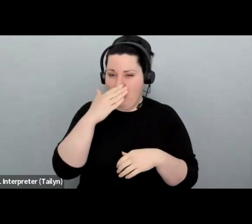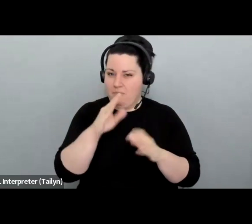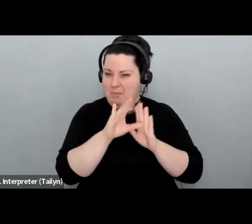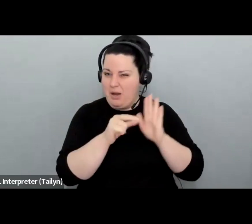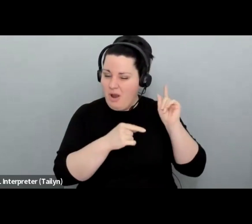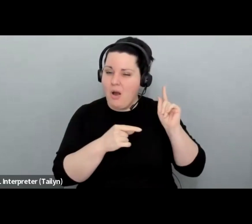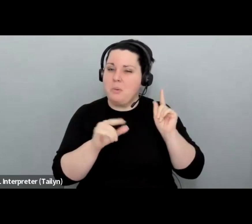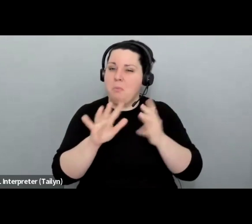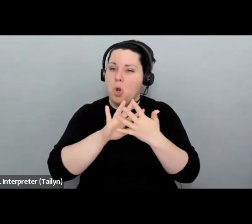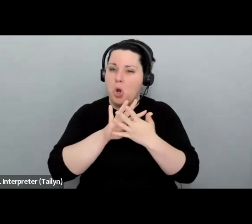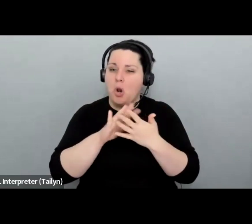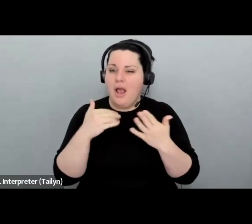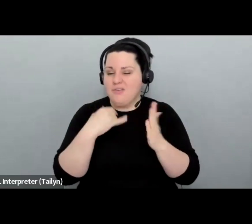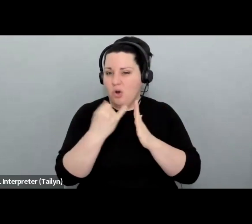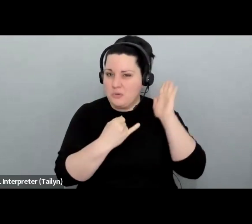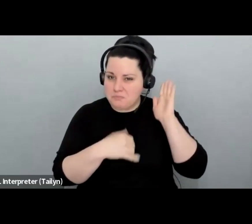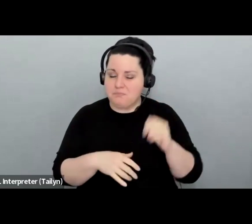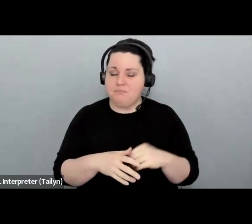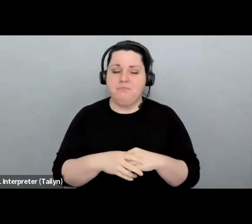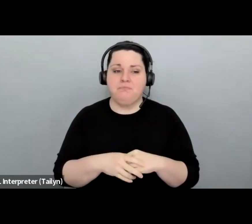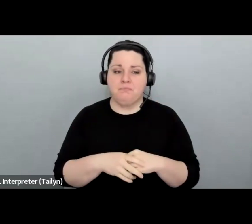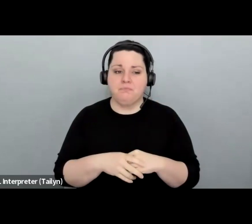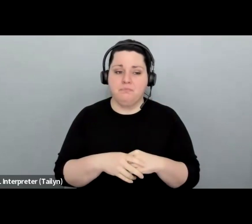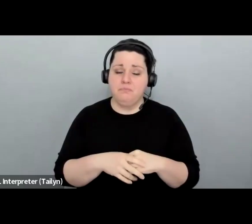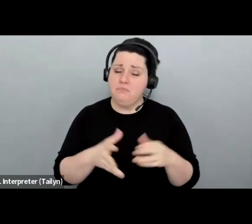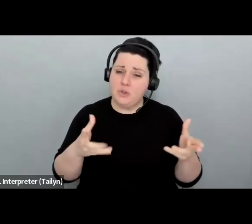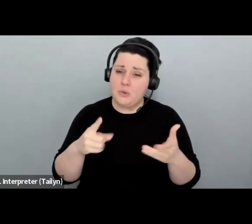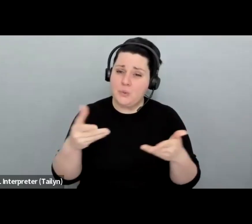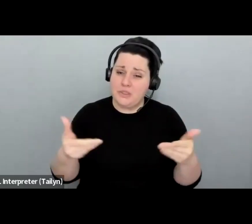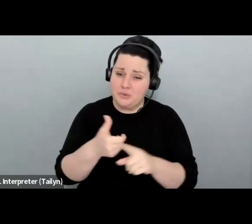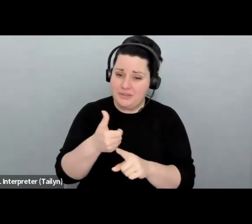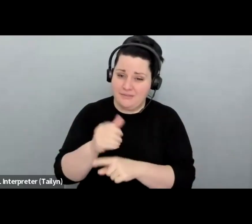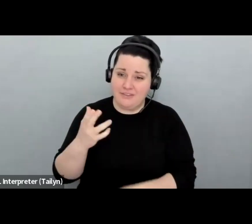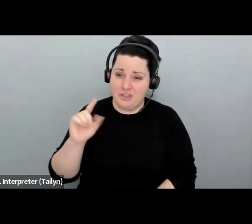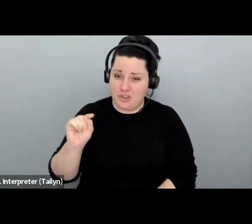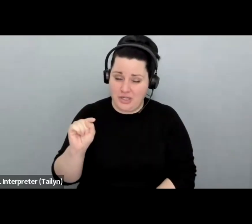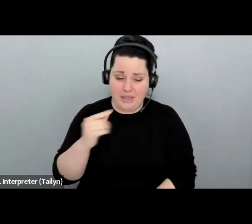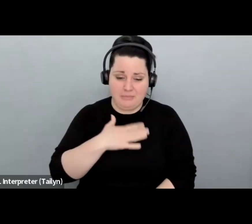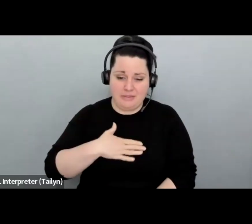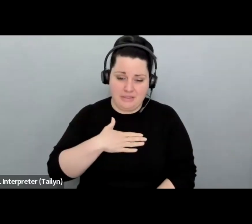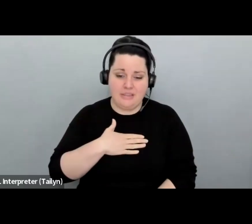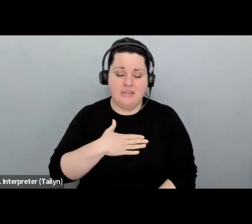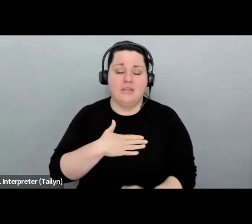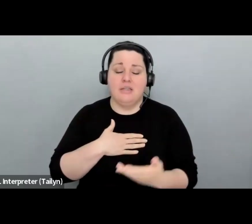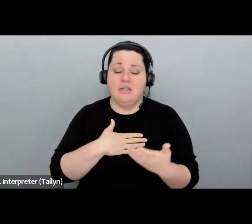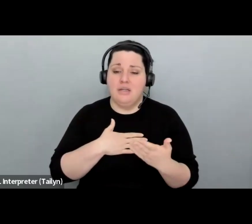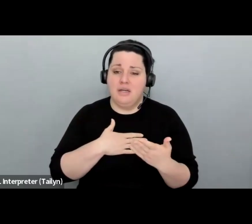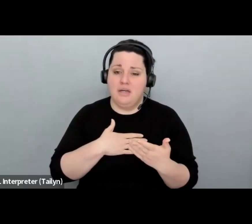art behind it. We encourage you to introduce yourselves in the chat as well. Let us